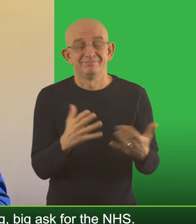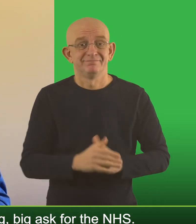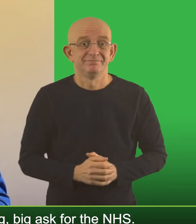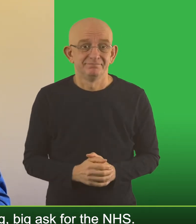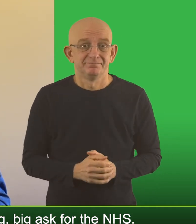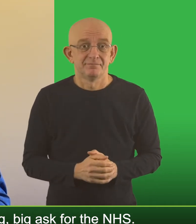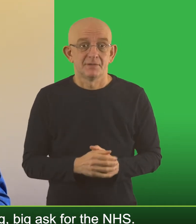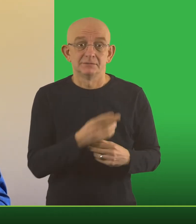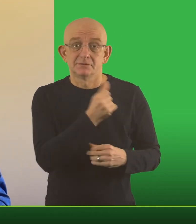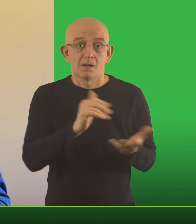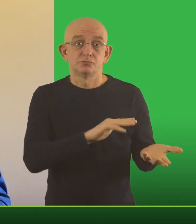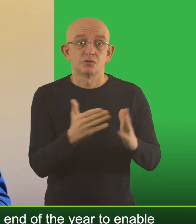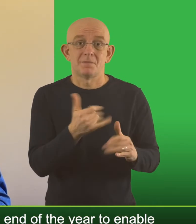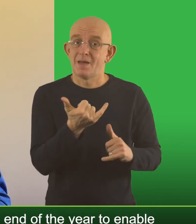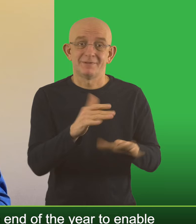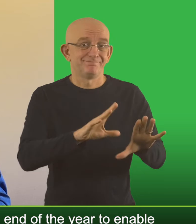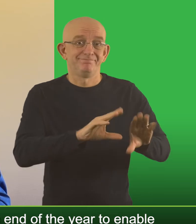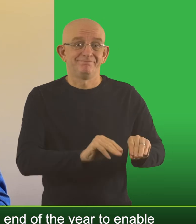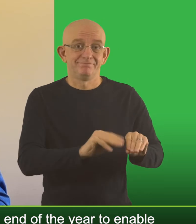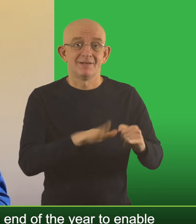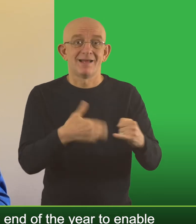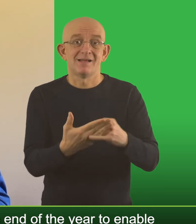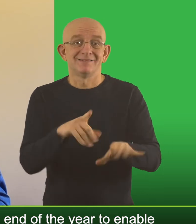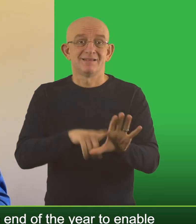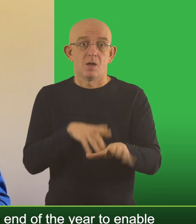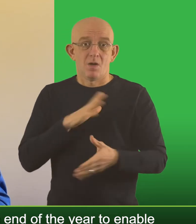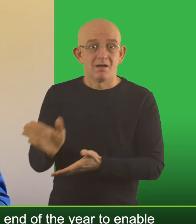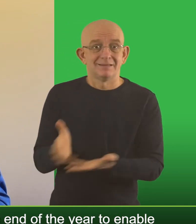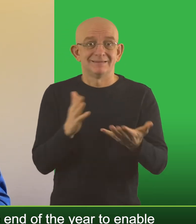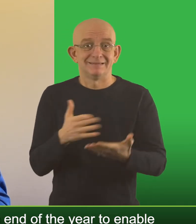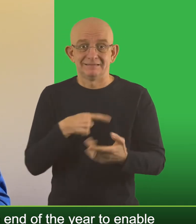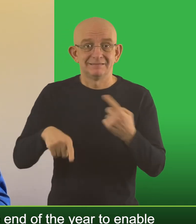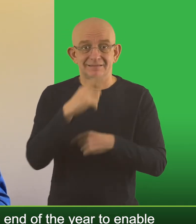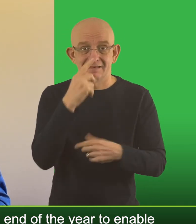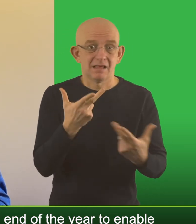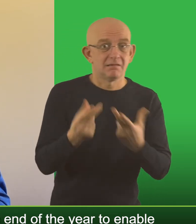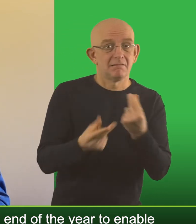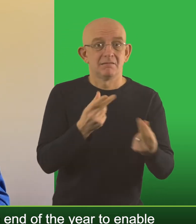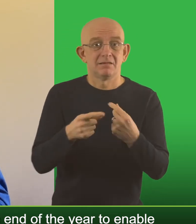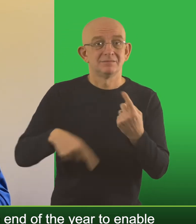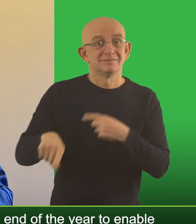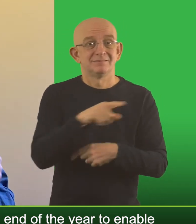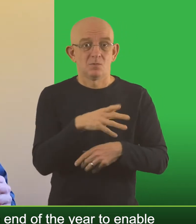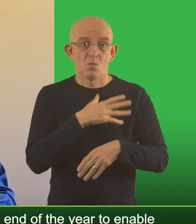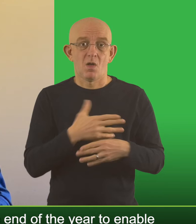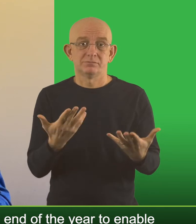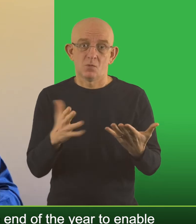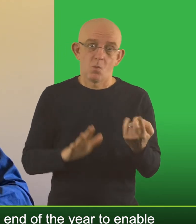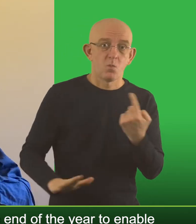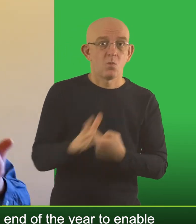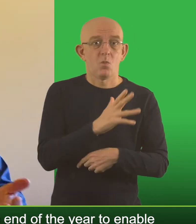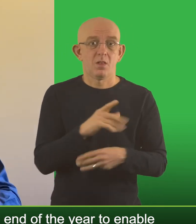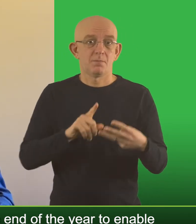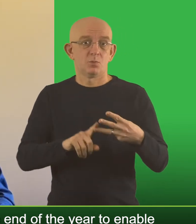big ask for the NHS. Some services may be paused until the end of the year to enable the